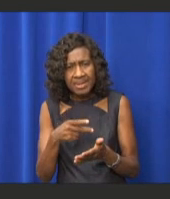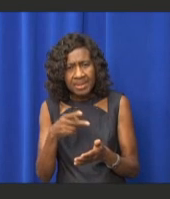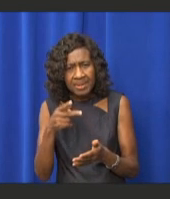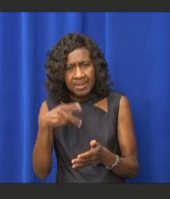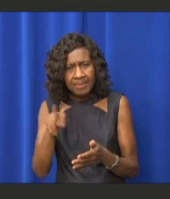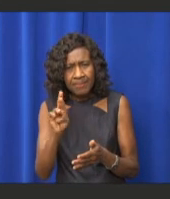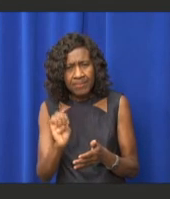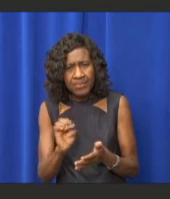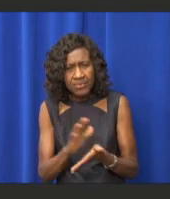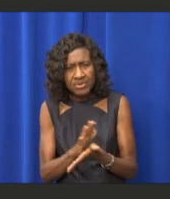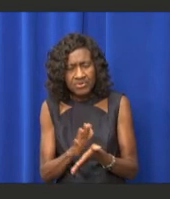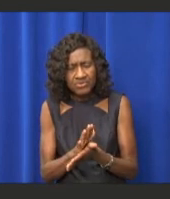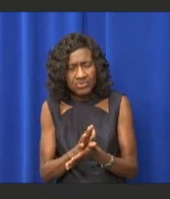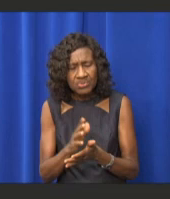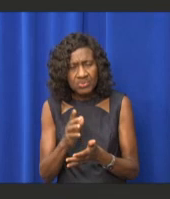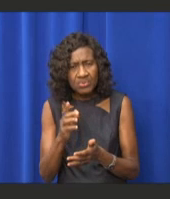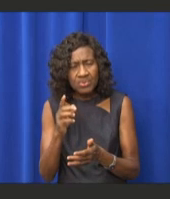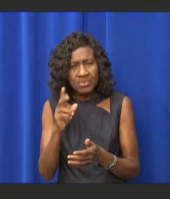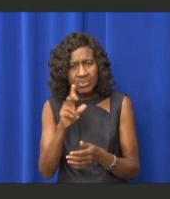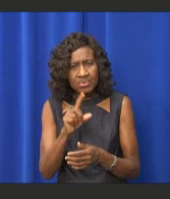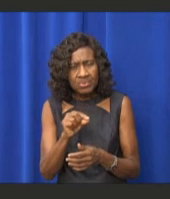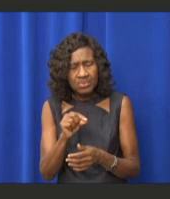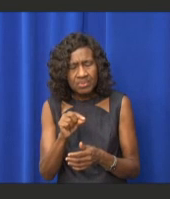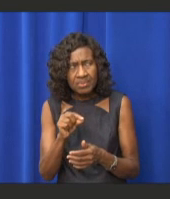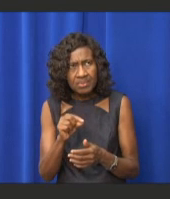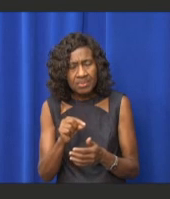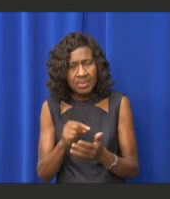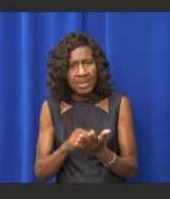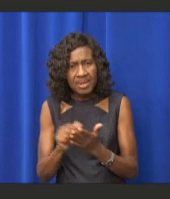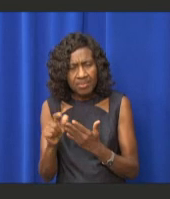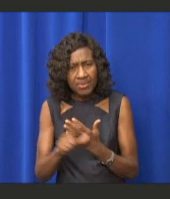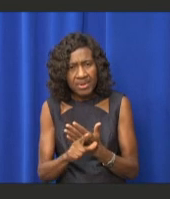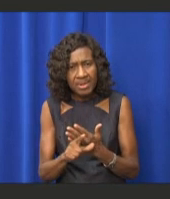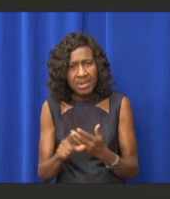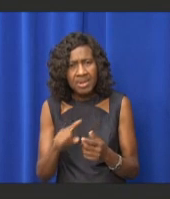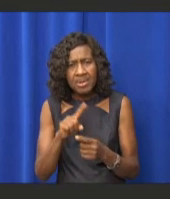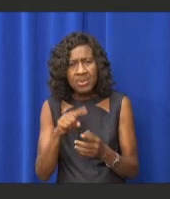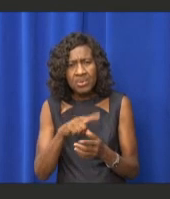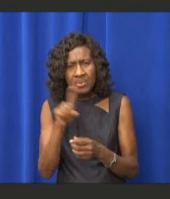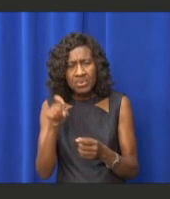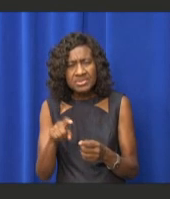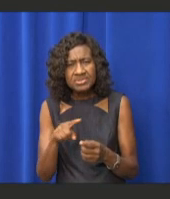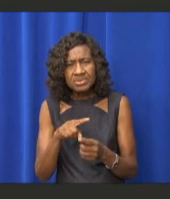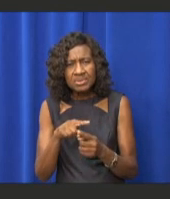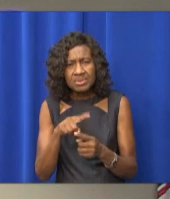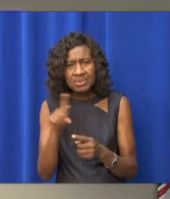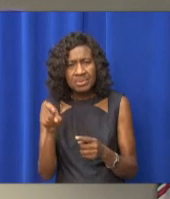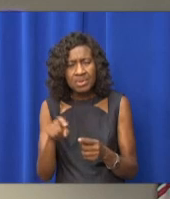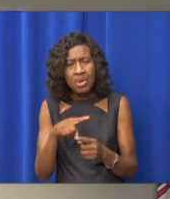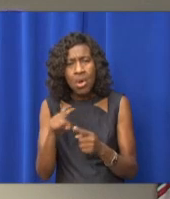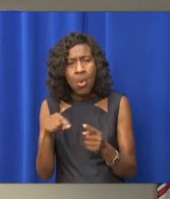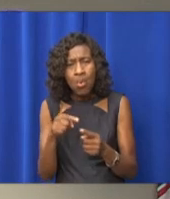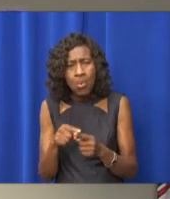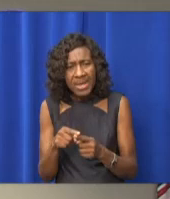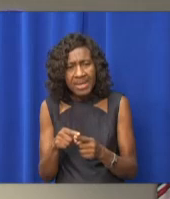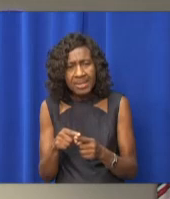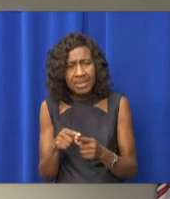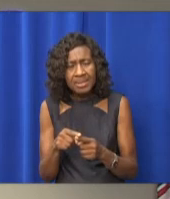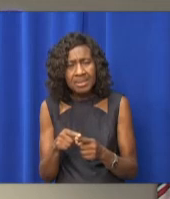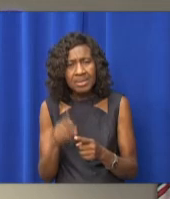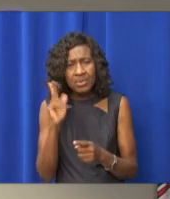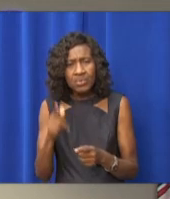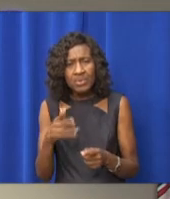will schools receive payment for April and subsequent months? Oh, you're really pressing my knowledge now, aren't